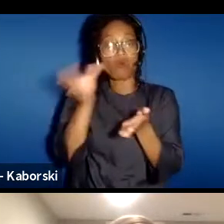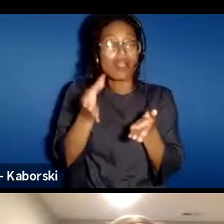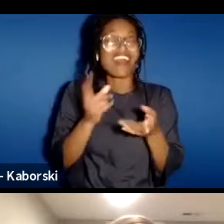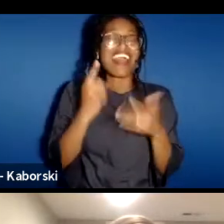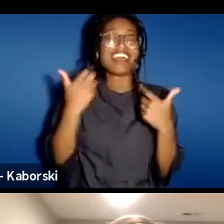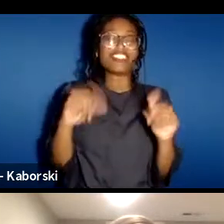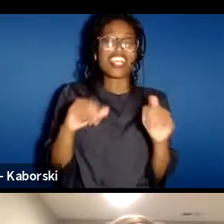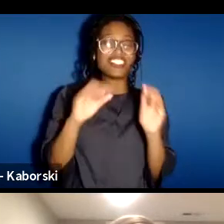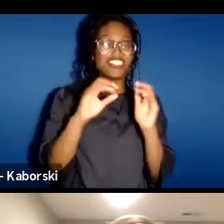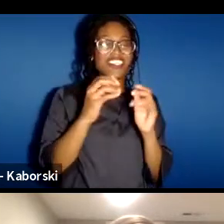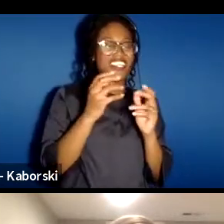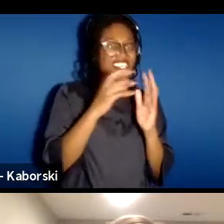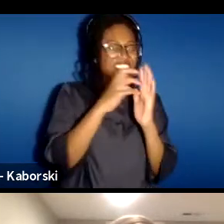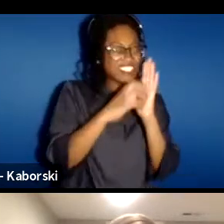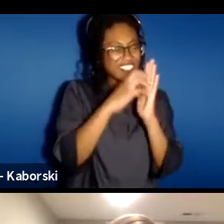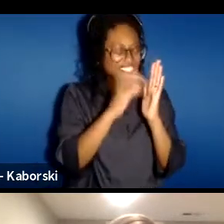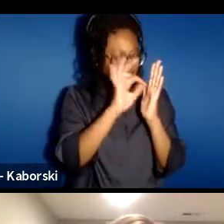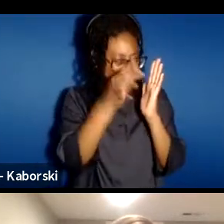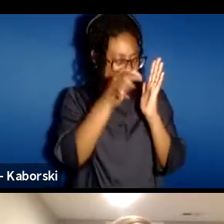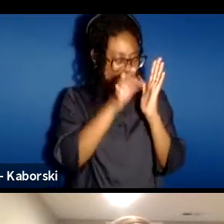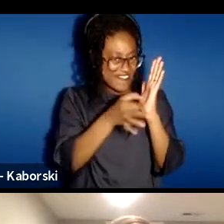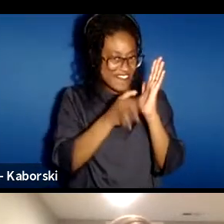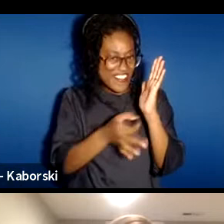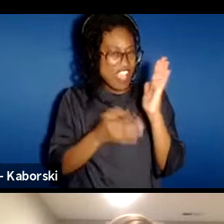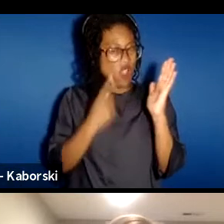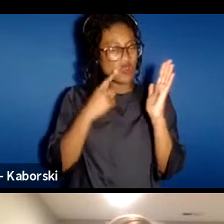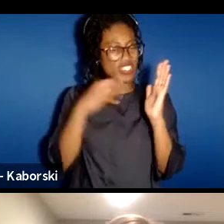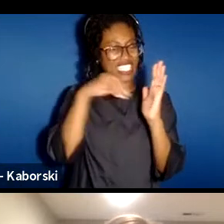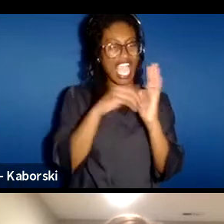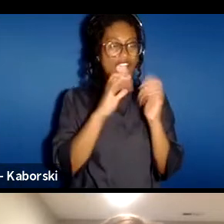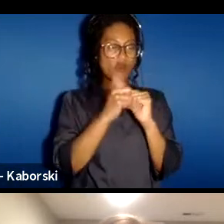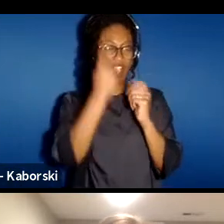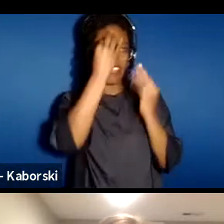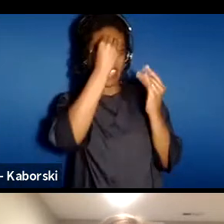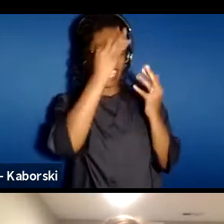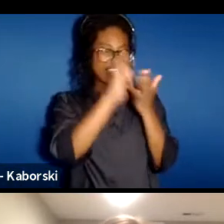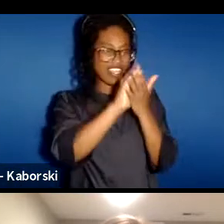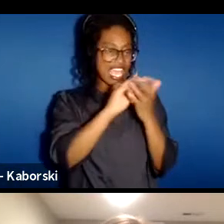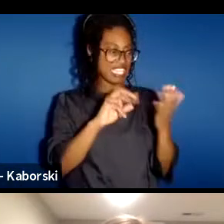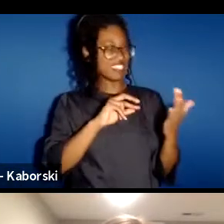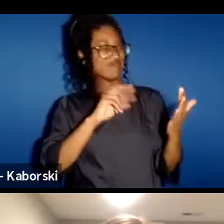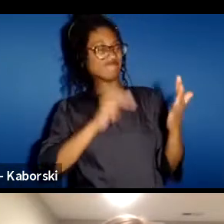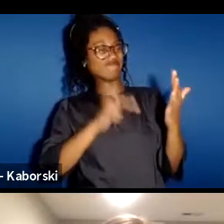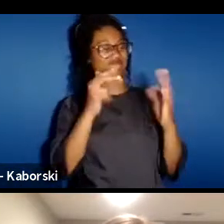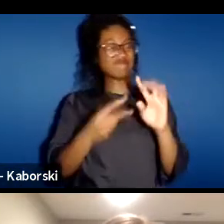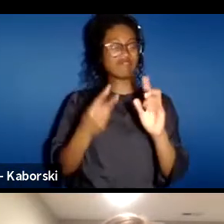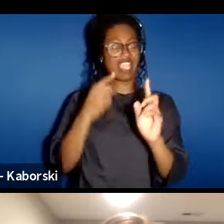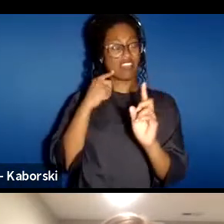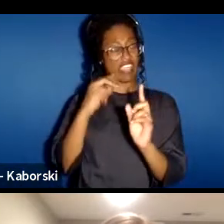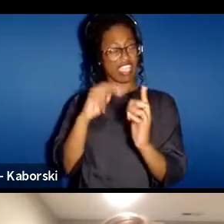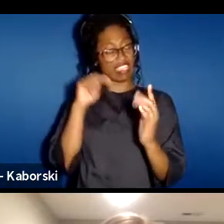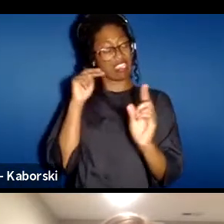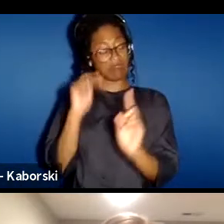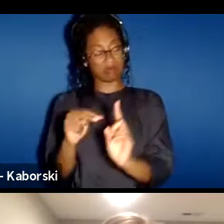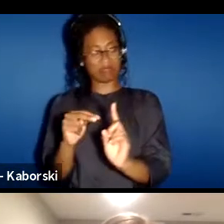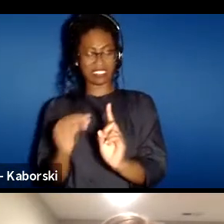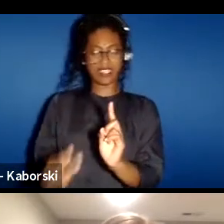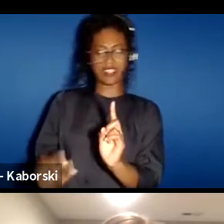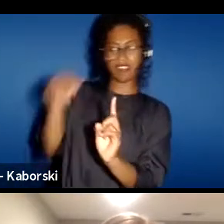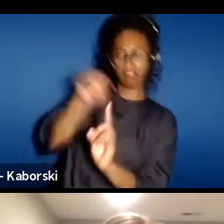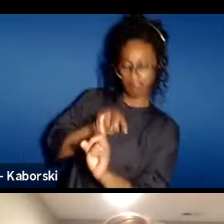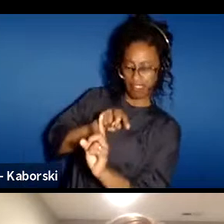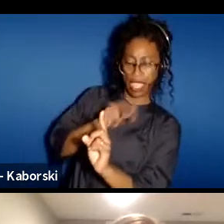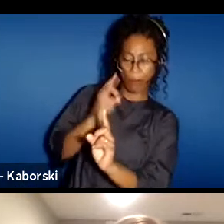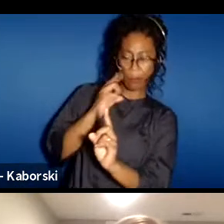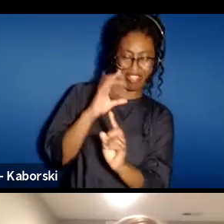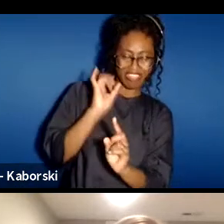pulled off. I'm looking at like what's a new way to think about something, and figure out how did they get this embossing, how did they get this